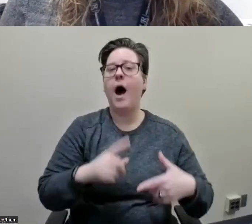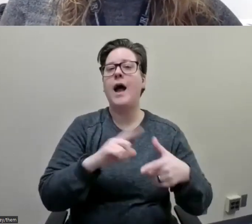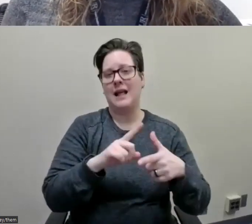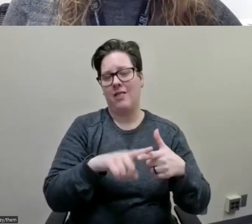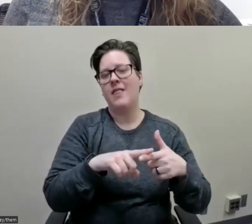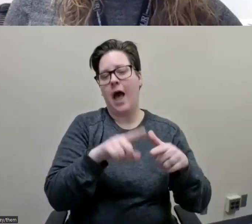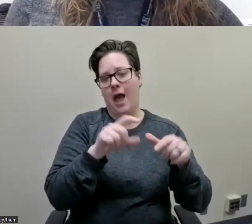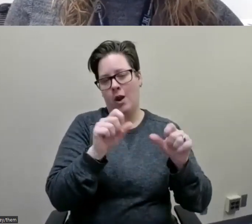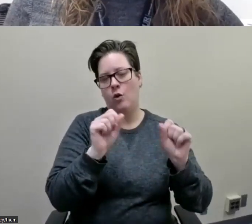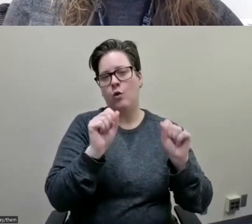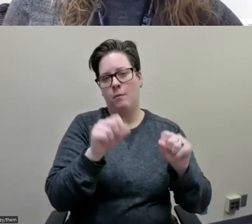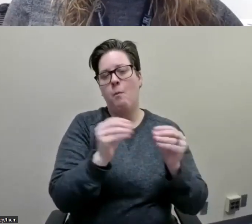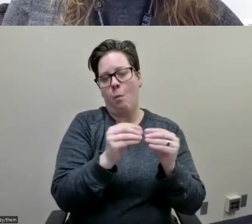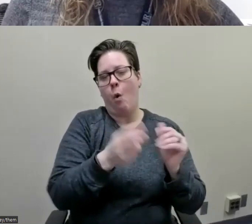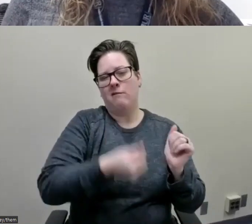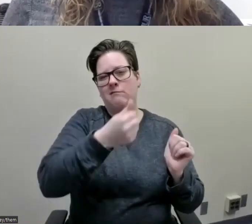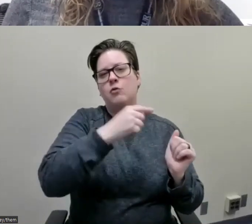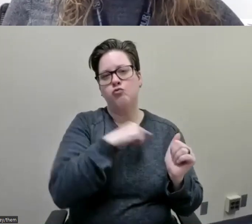are.